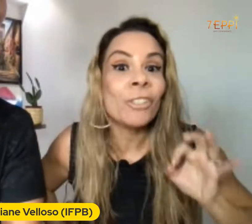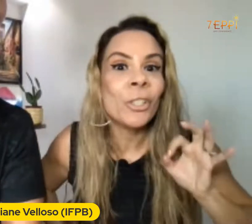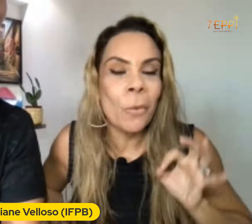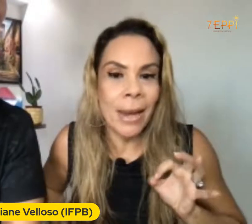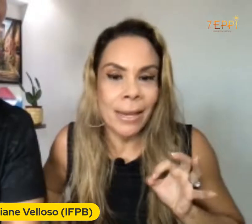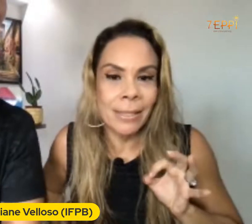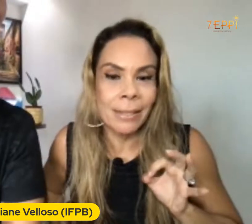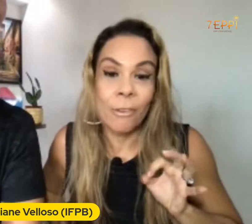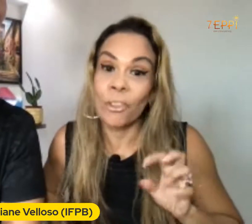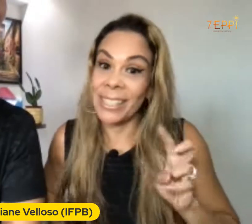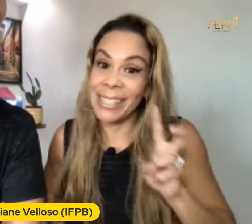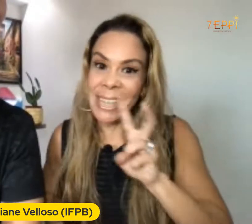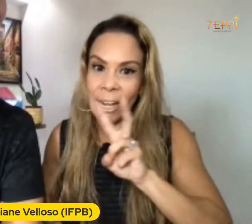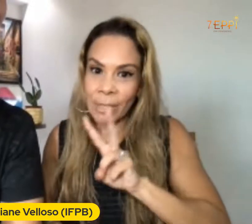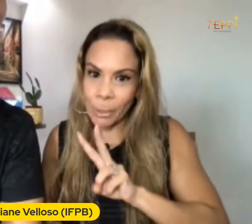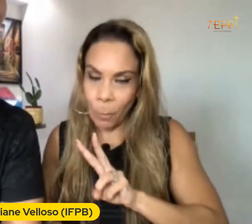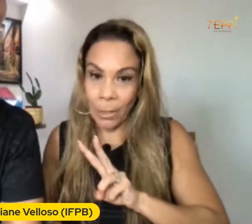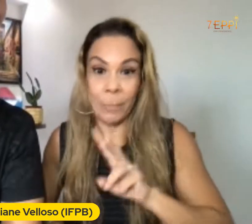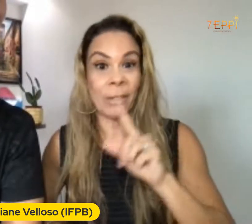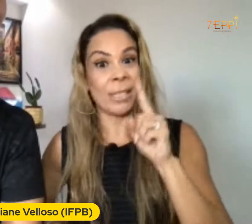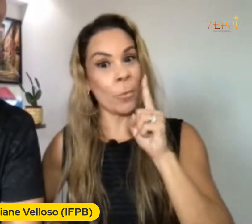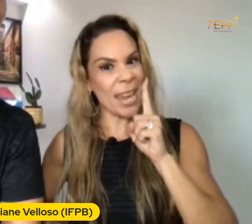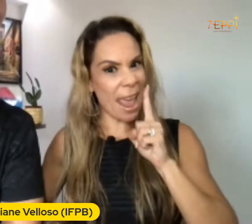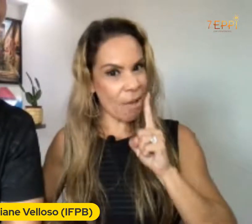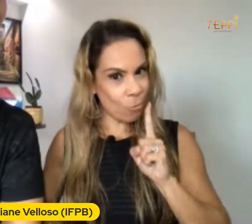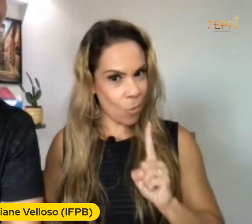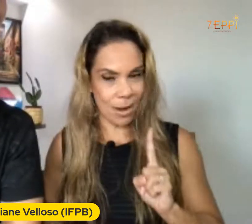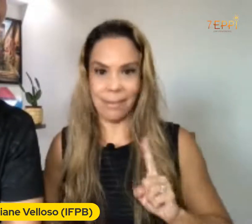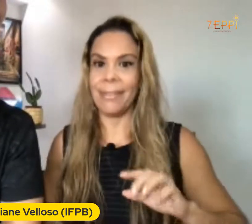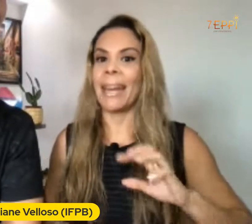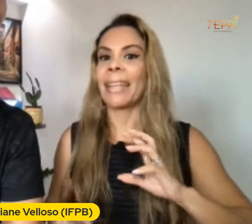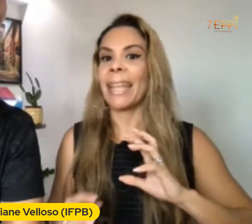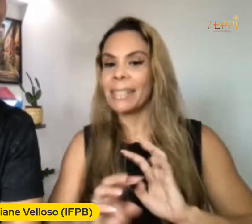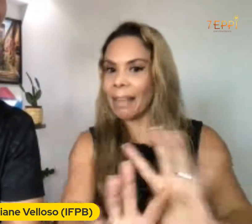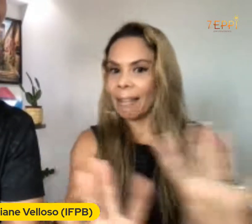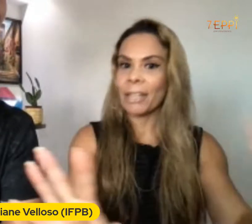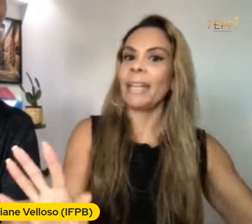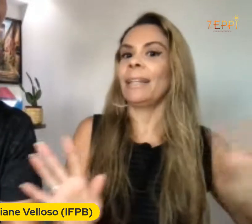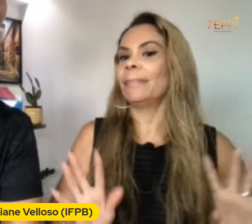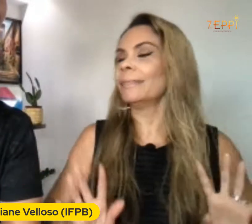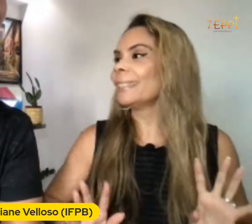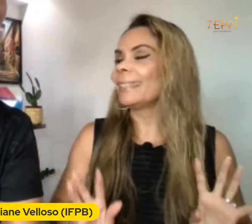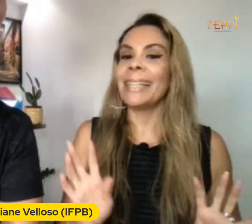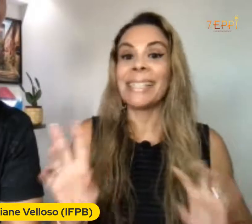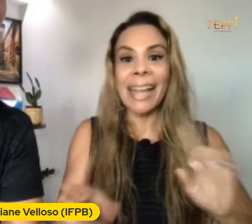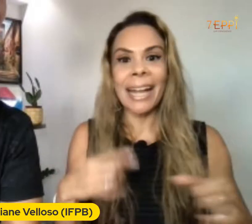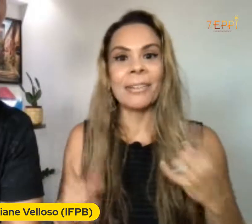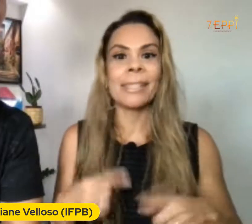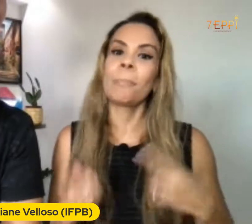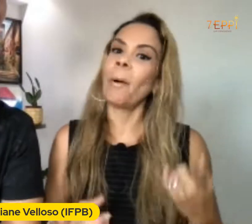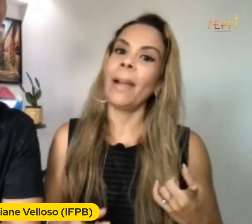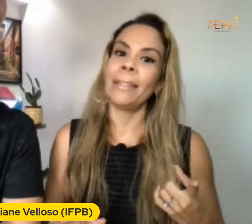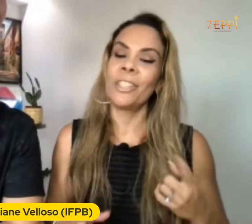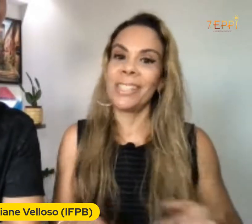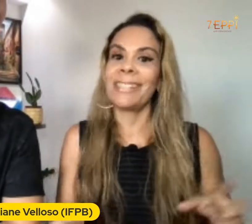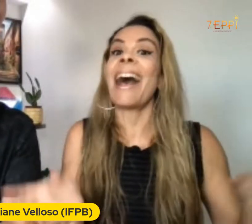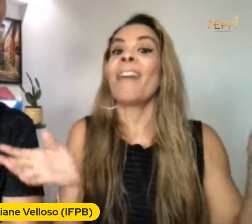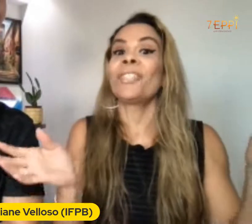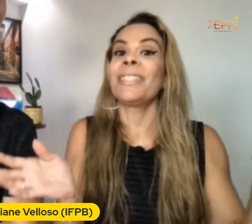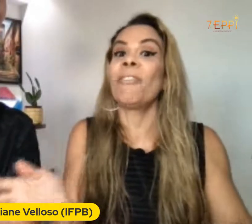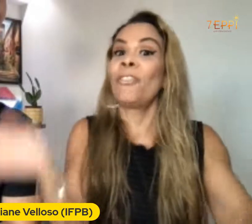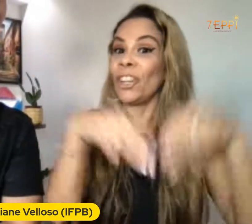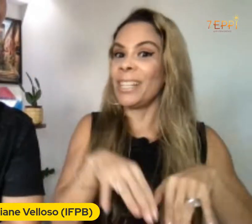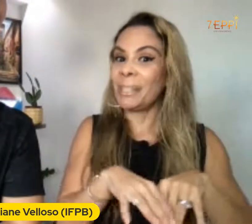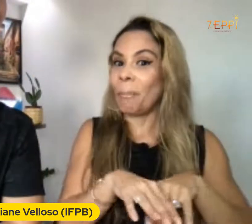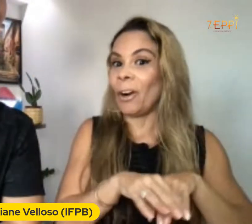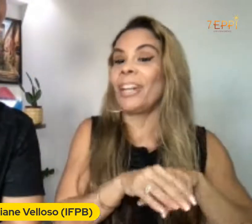You have to wait for the second spoiler because we have one that I can tell you right now. Yes. The second spoiler, just